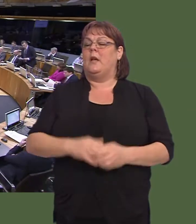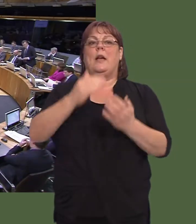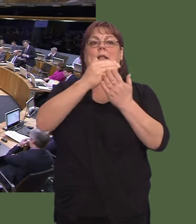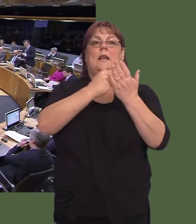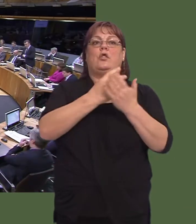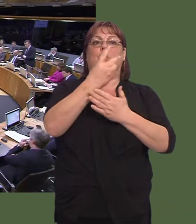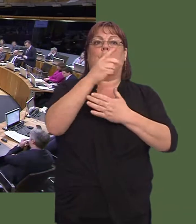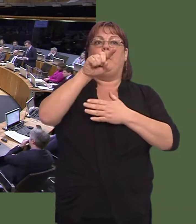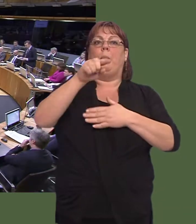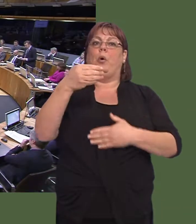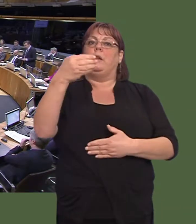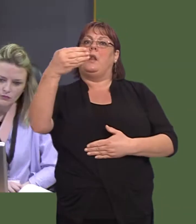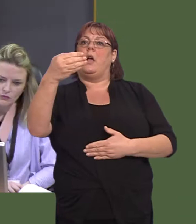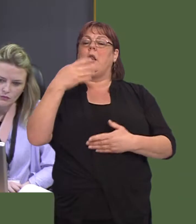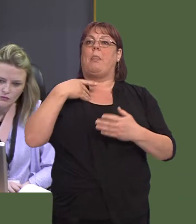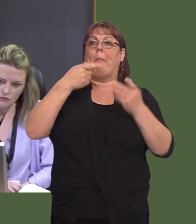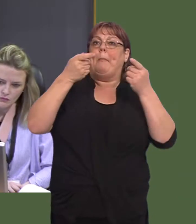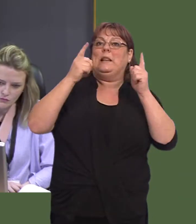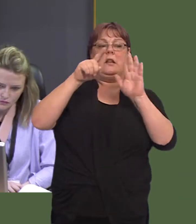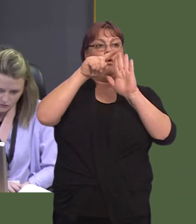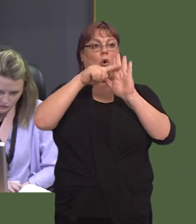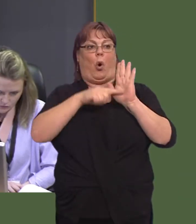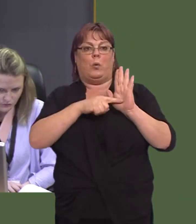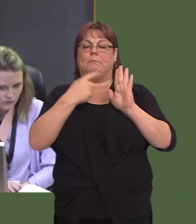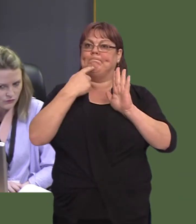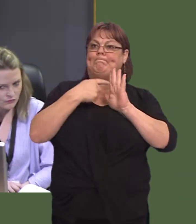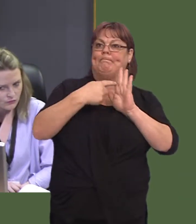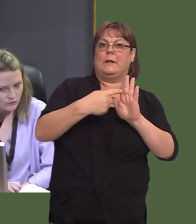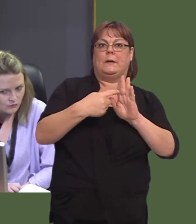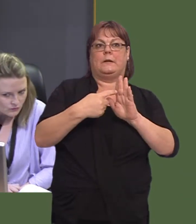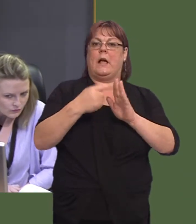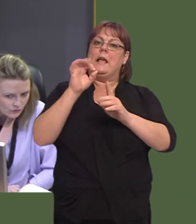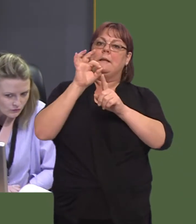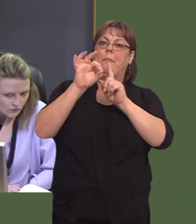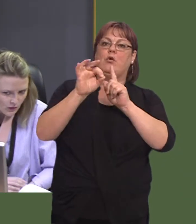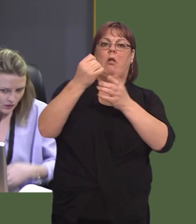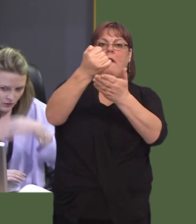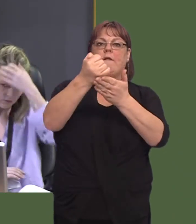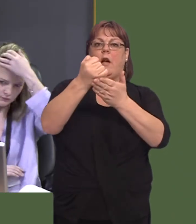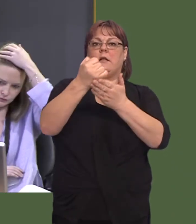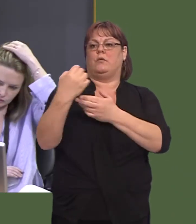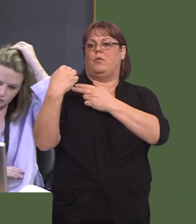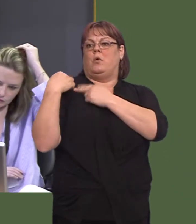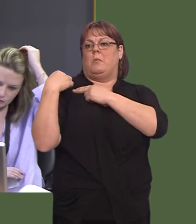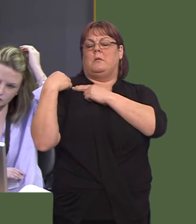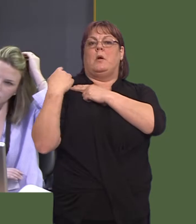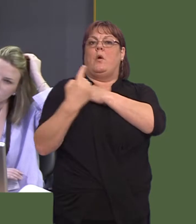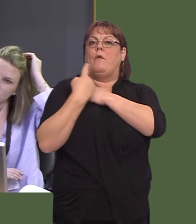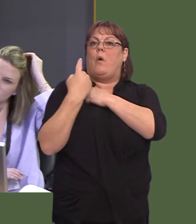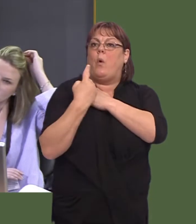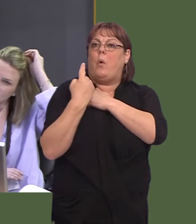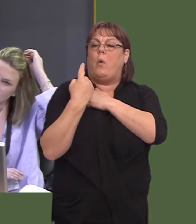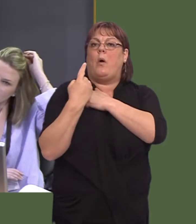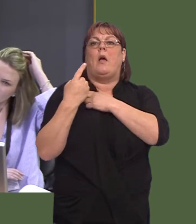Section 2.9 of the Ministerial Code states that responsibility for special advisers rests with the